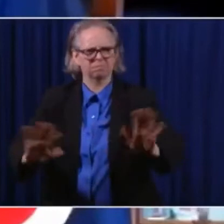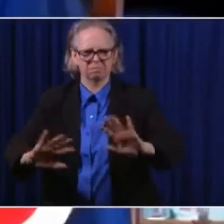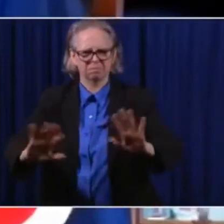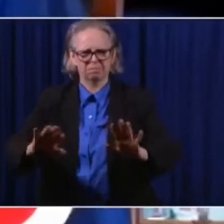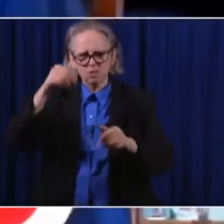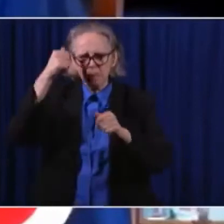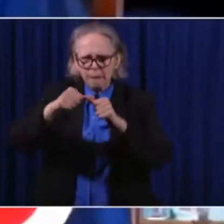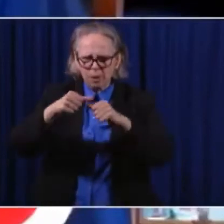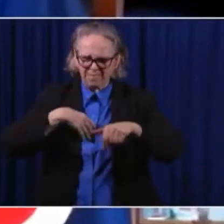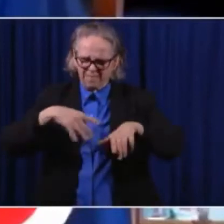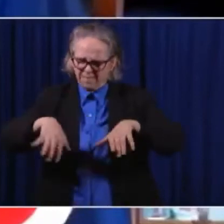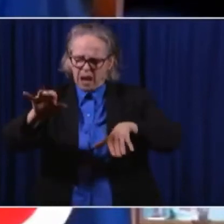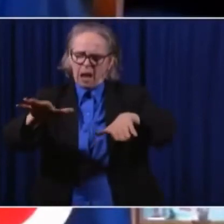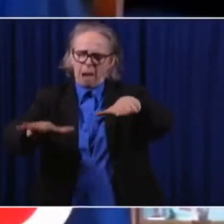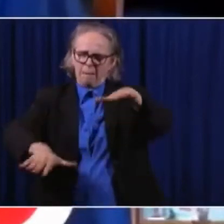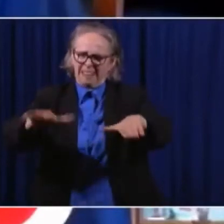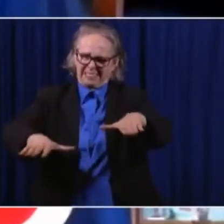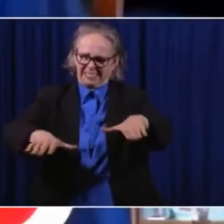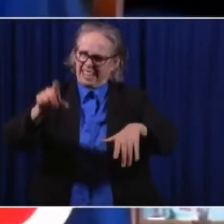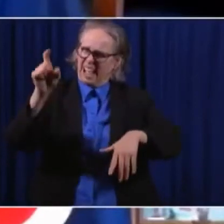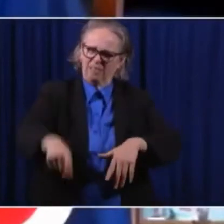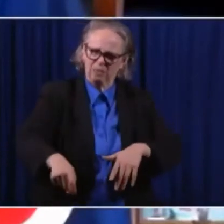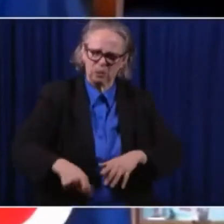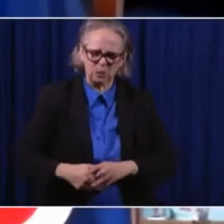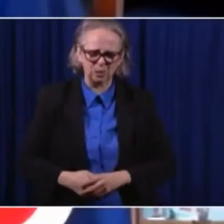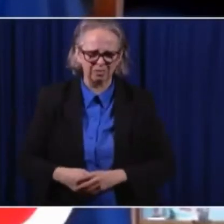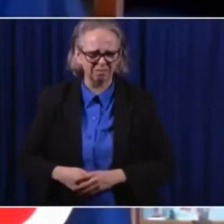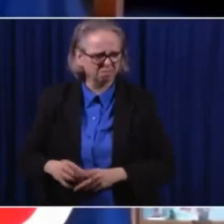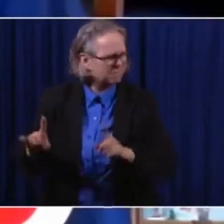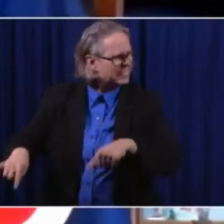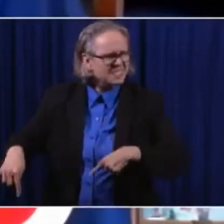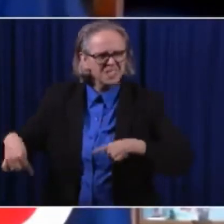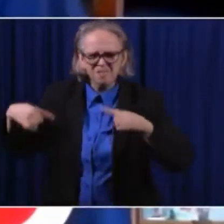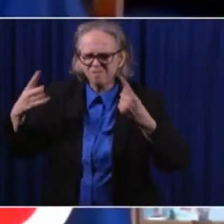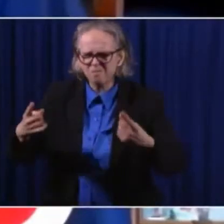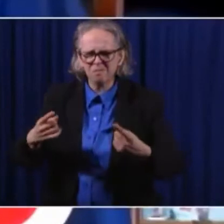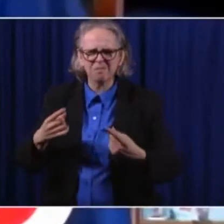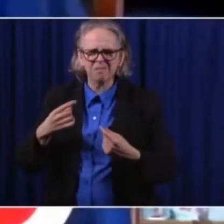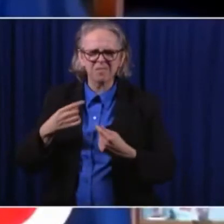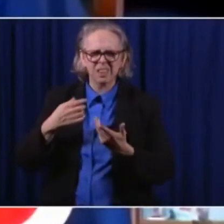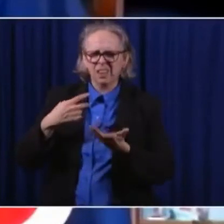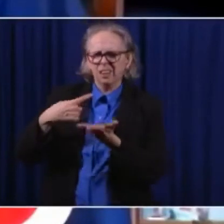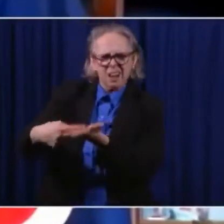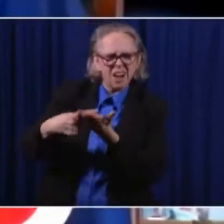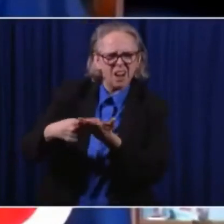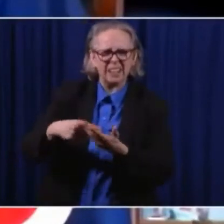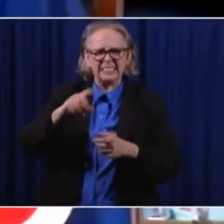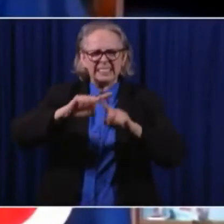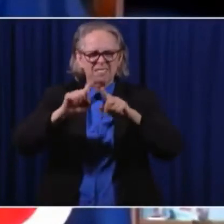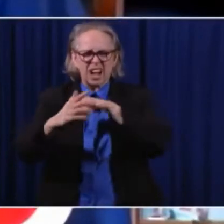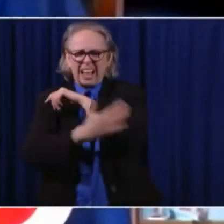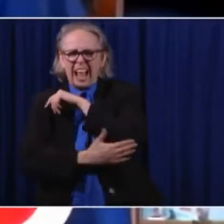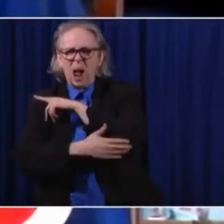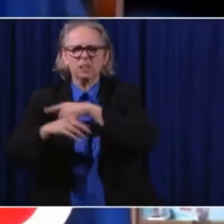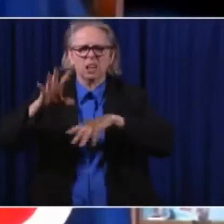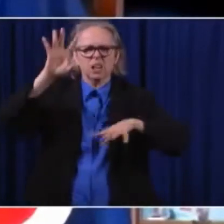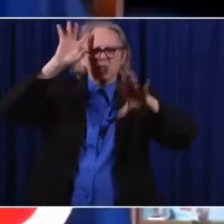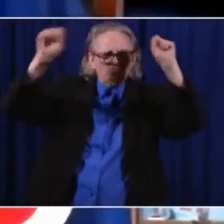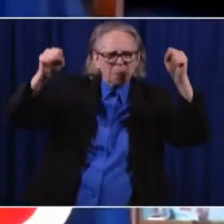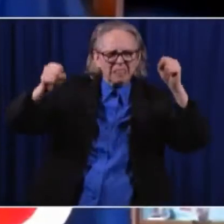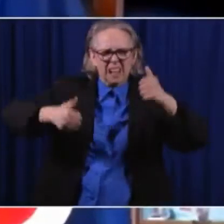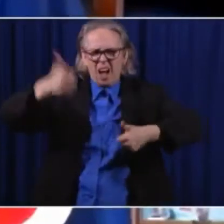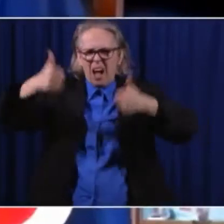to calls with 30 counties and superintendents and hospitals and local government officials. And when you